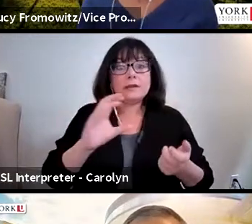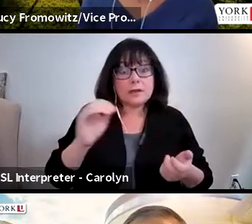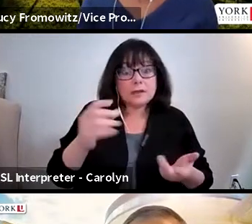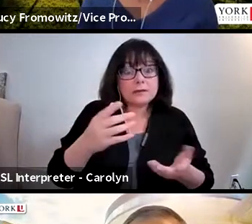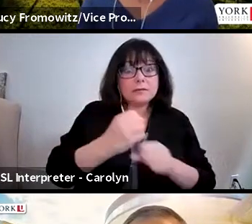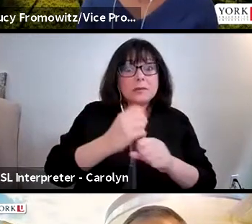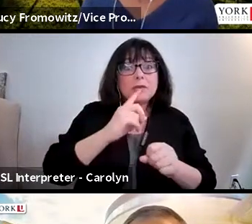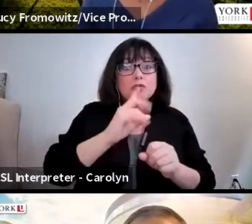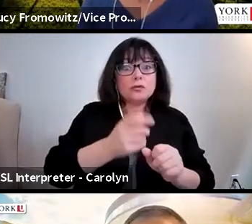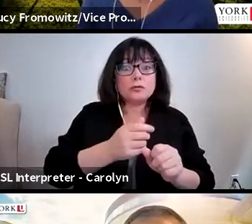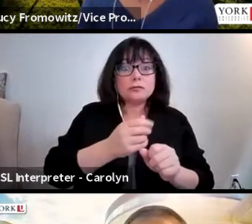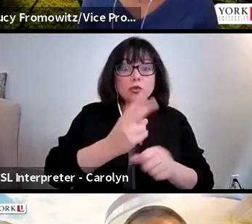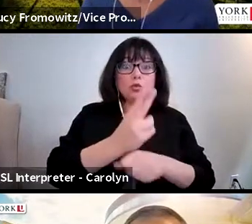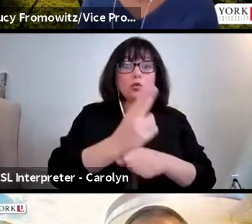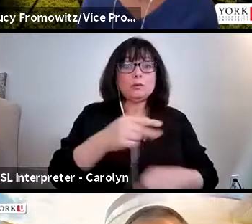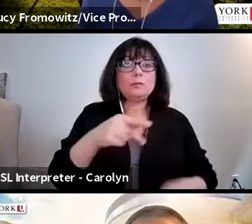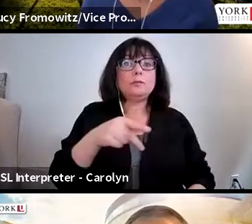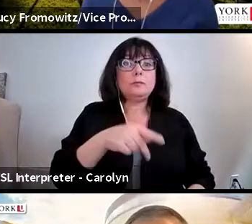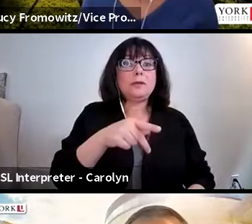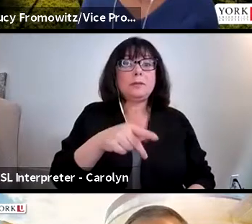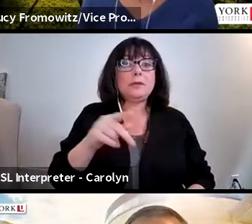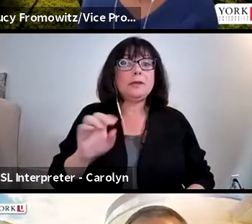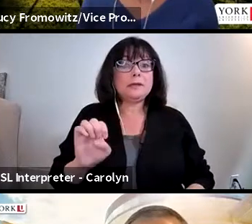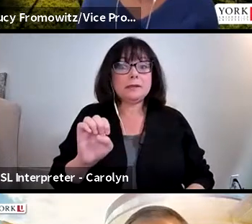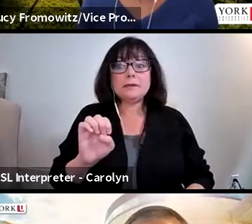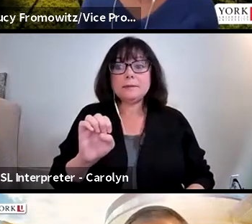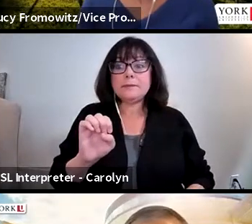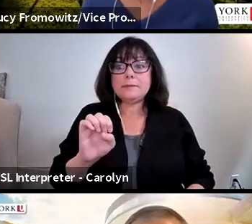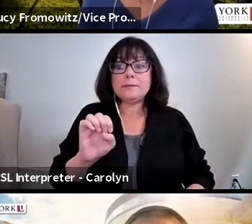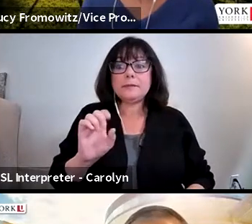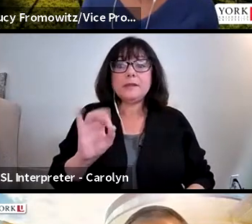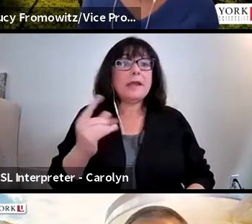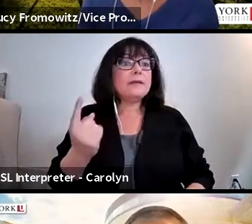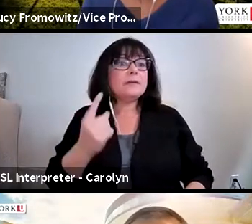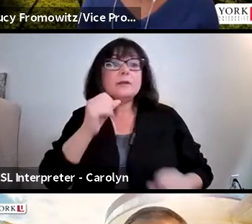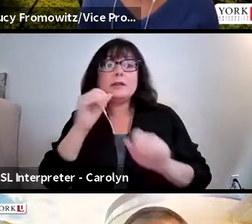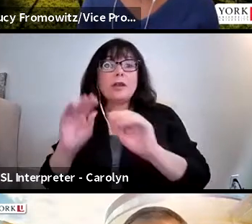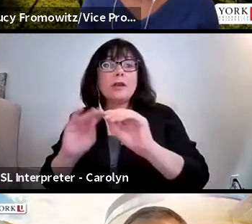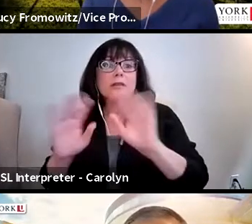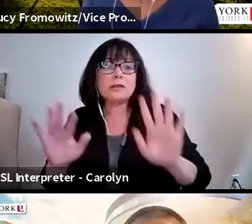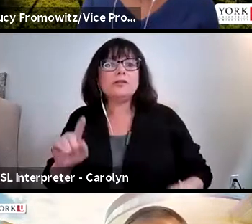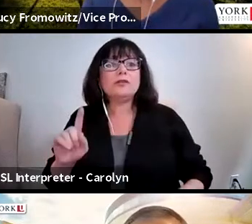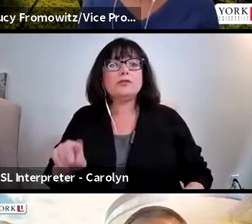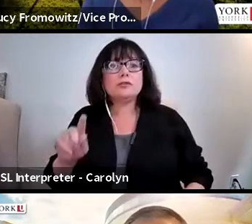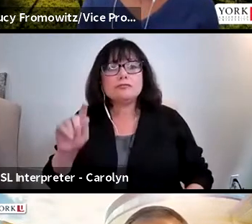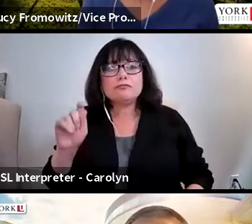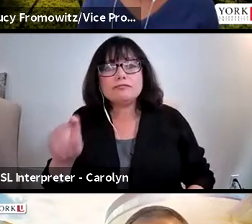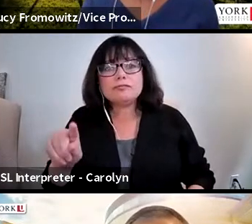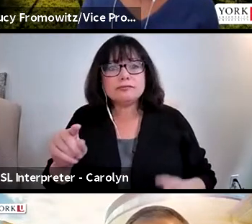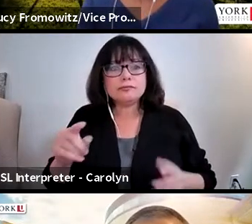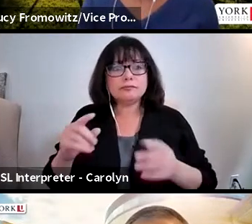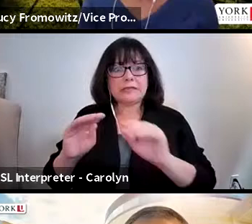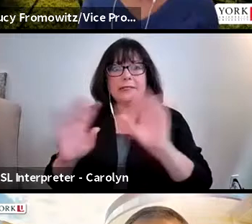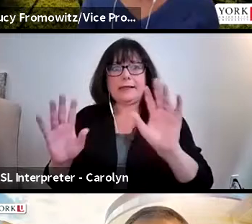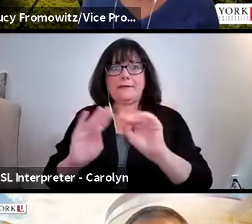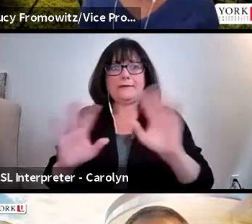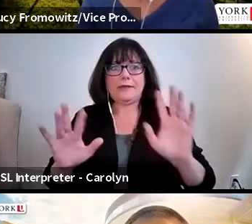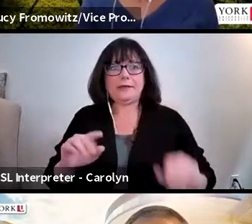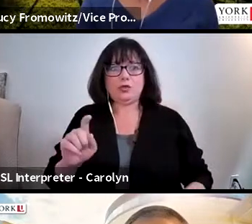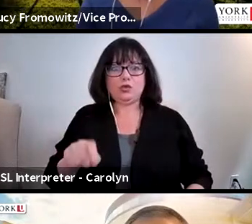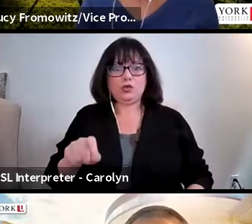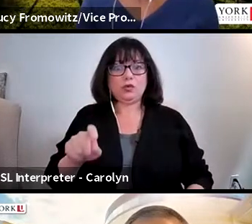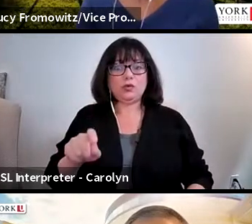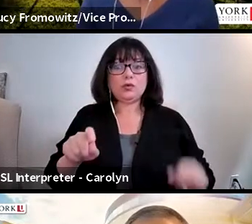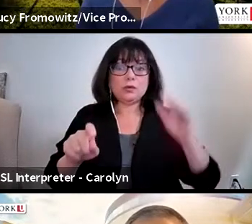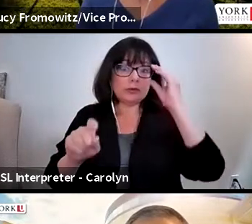to inquire if you have any questions, if something is unclear about how to organize something that's supposed to be happening in your class, but you're not sure